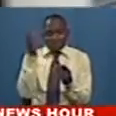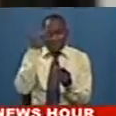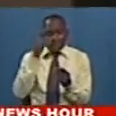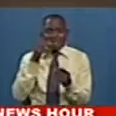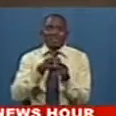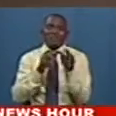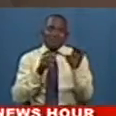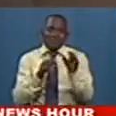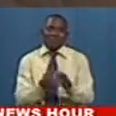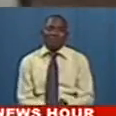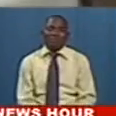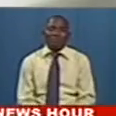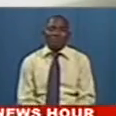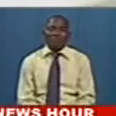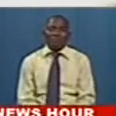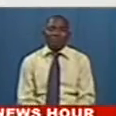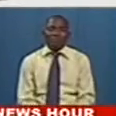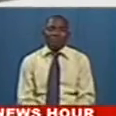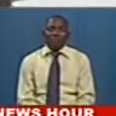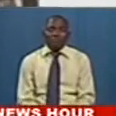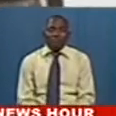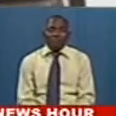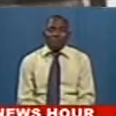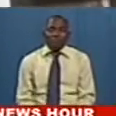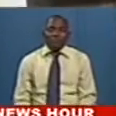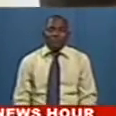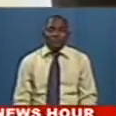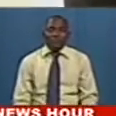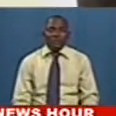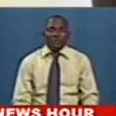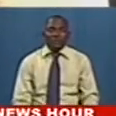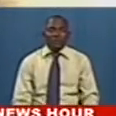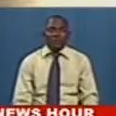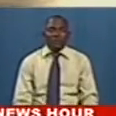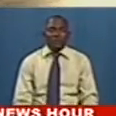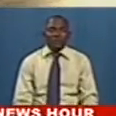his works to life. Rebekah Awuah, KGBC 24.